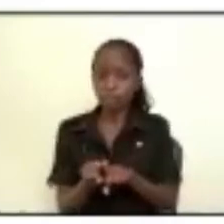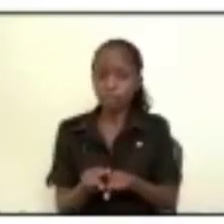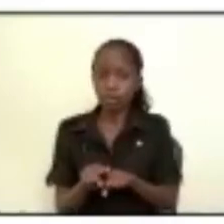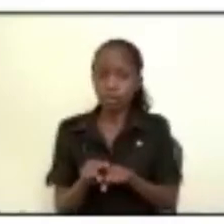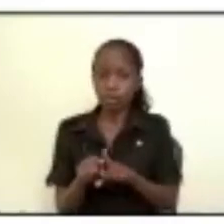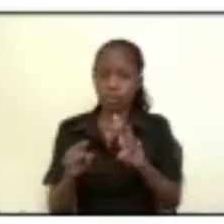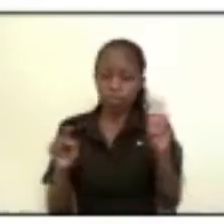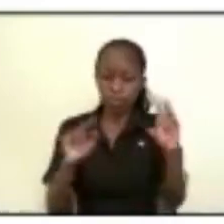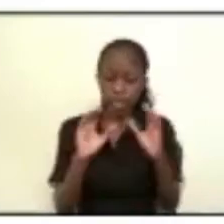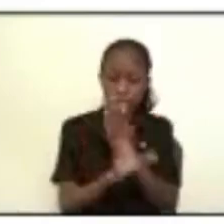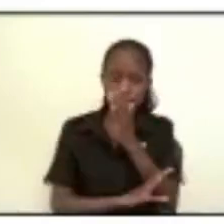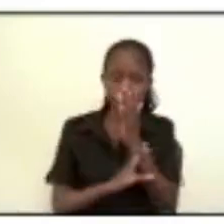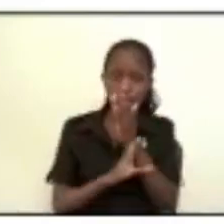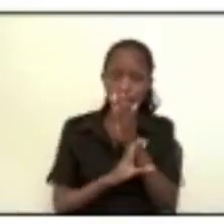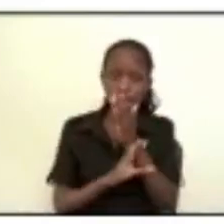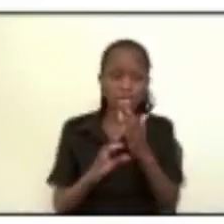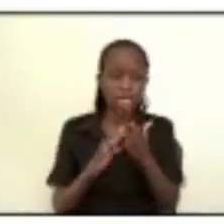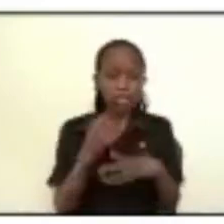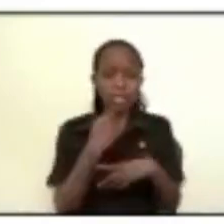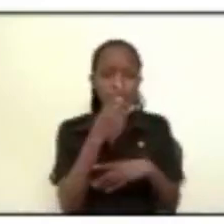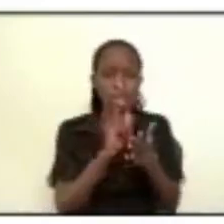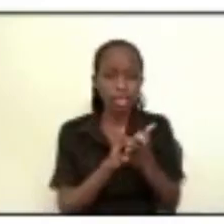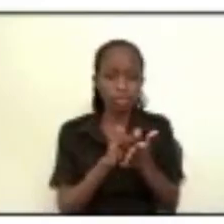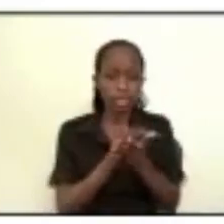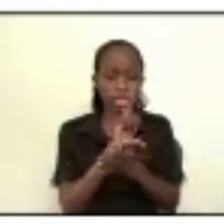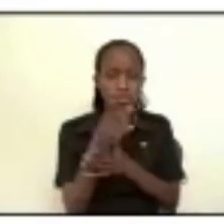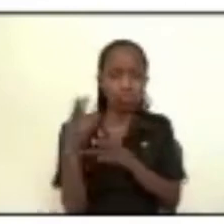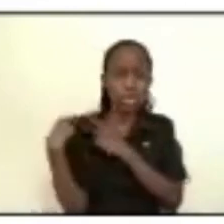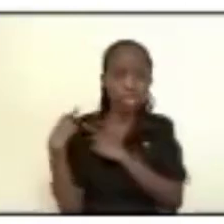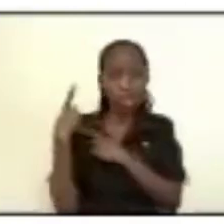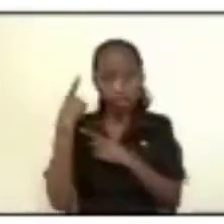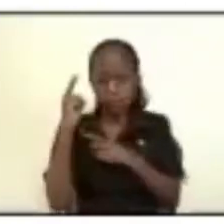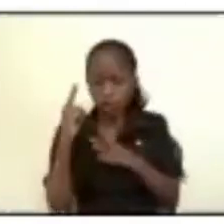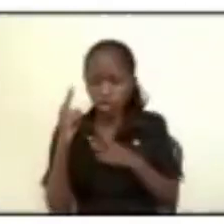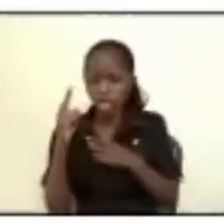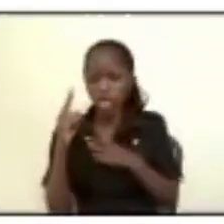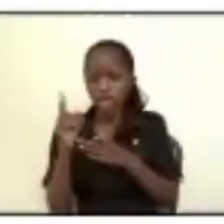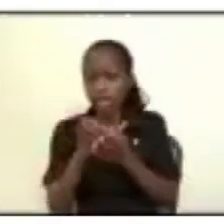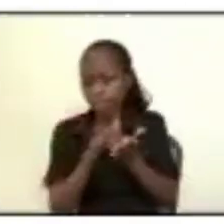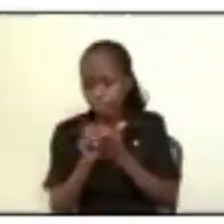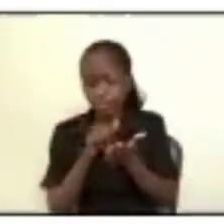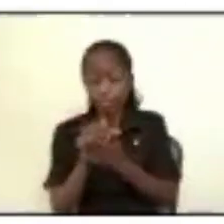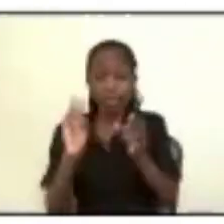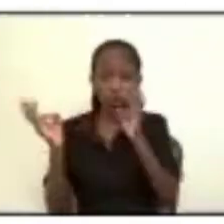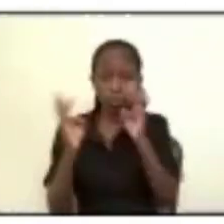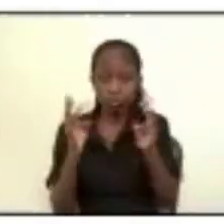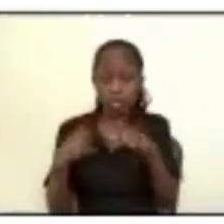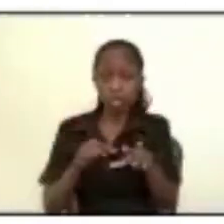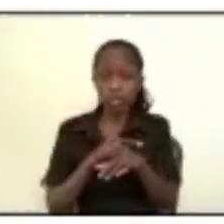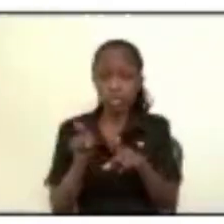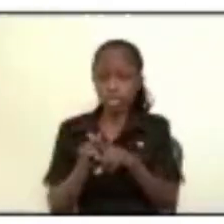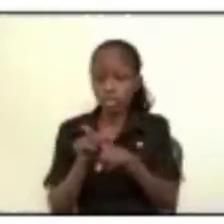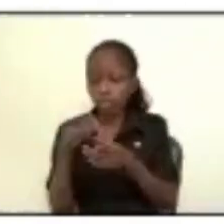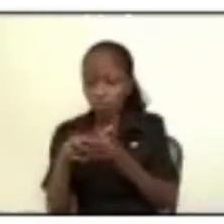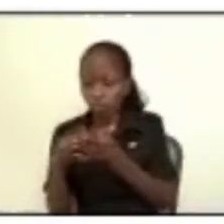Western countries to account and saying, you guys actually had committed this much and this much and this much, to finance Africa